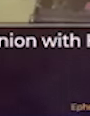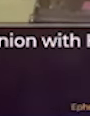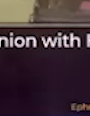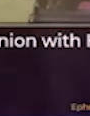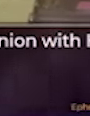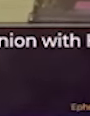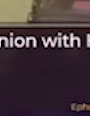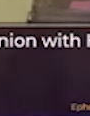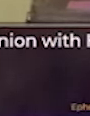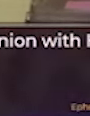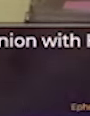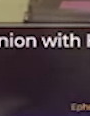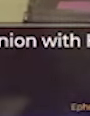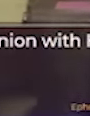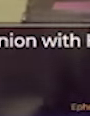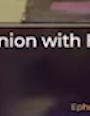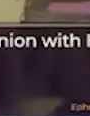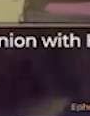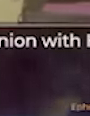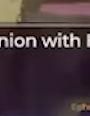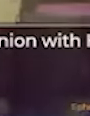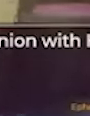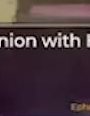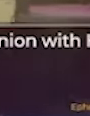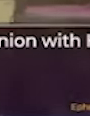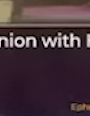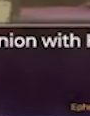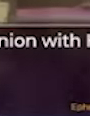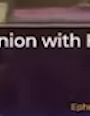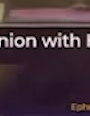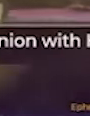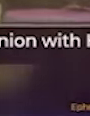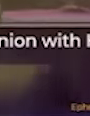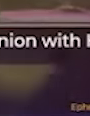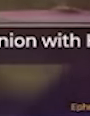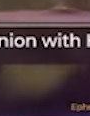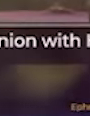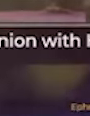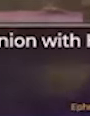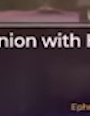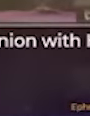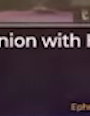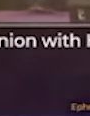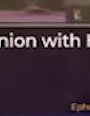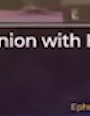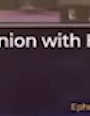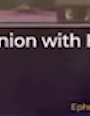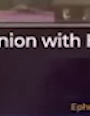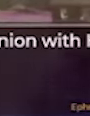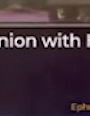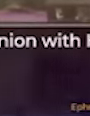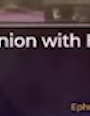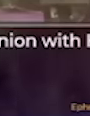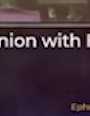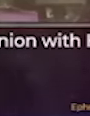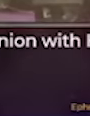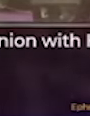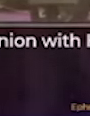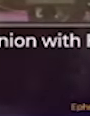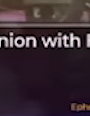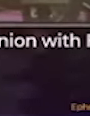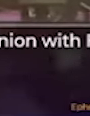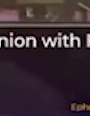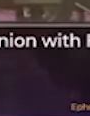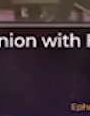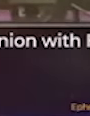the Lord. Watch this. It says, be empowered through your union with him. That is where your authority and power